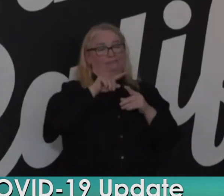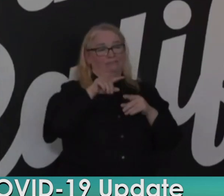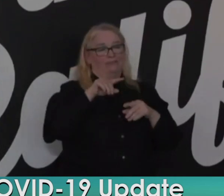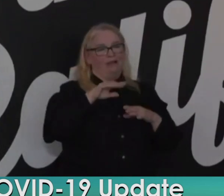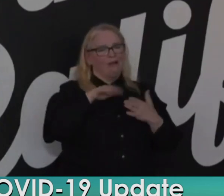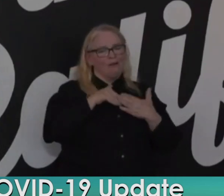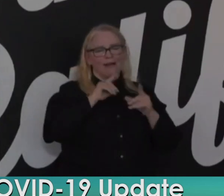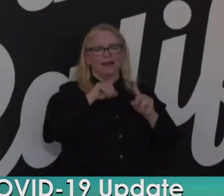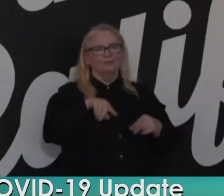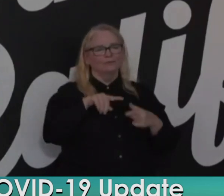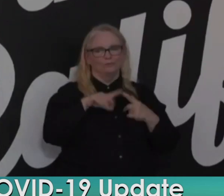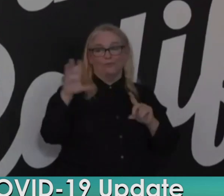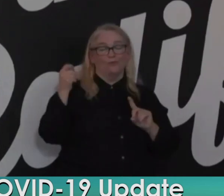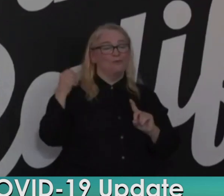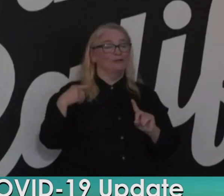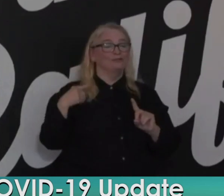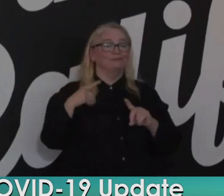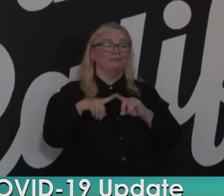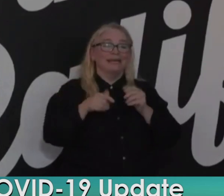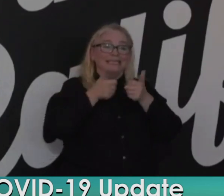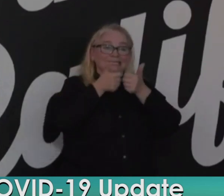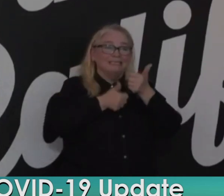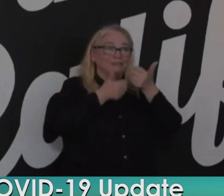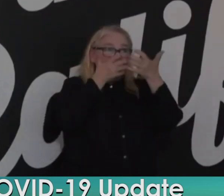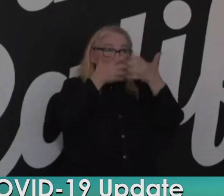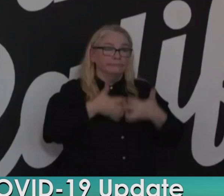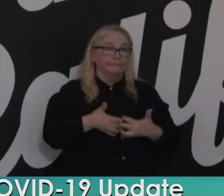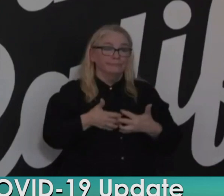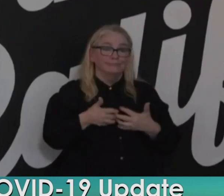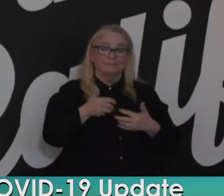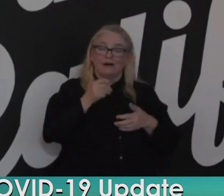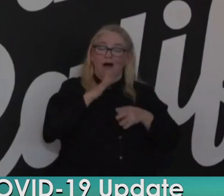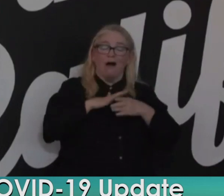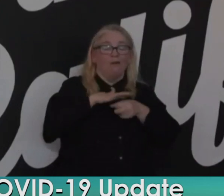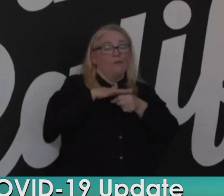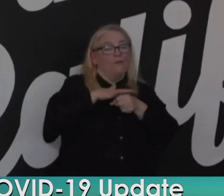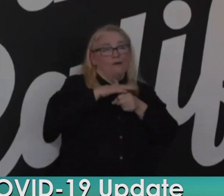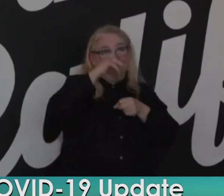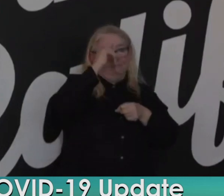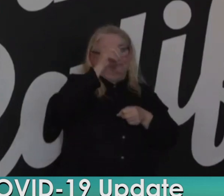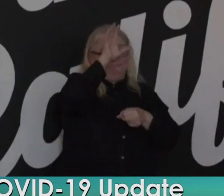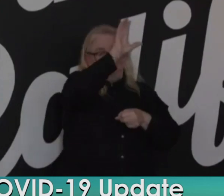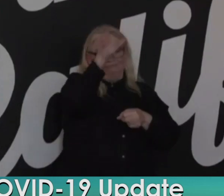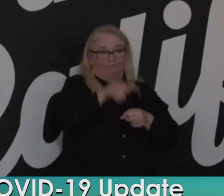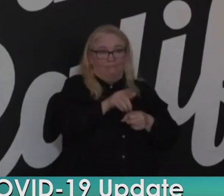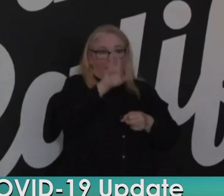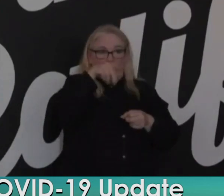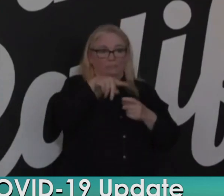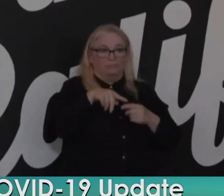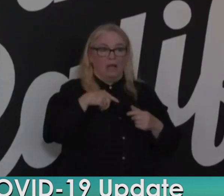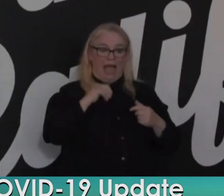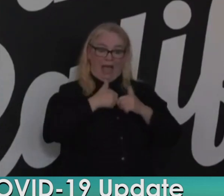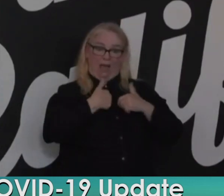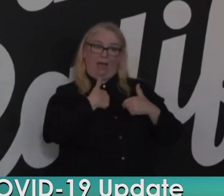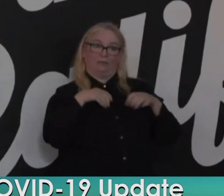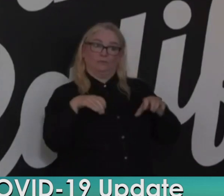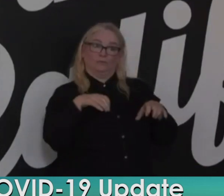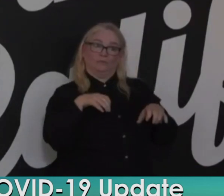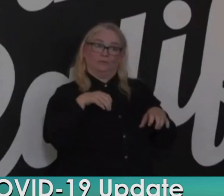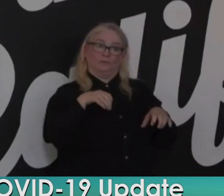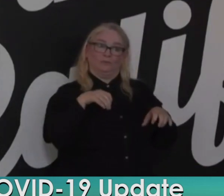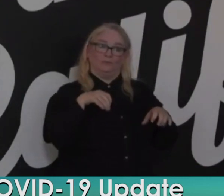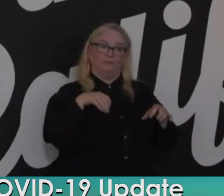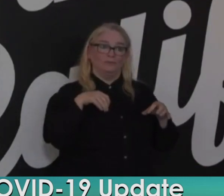to be tailored with local conditions in mind, and that's how we are conducting ourselves, so that this is not just a